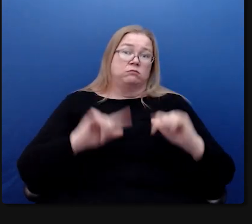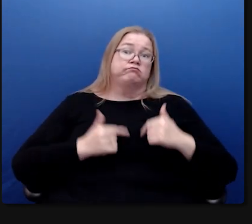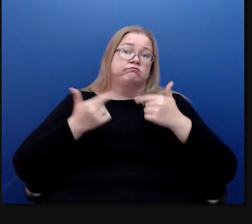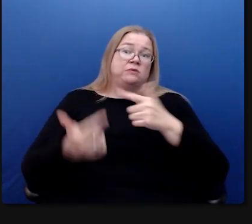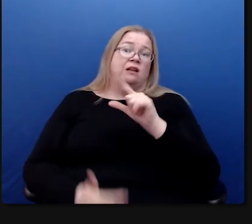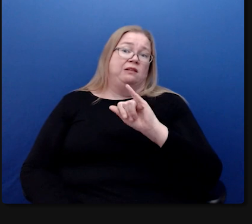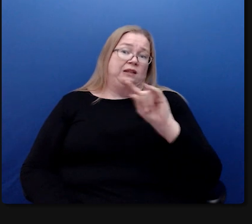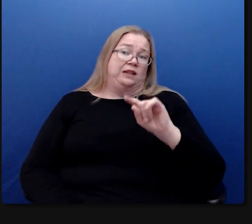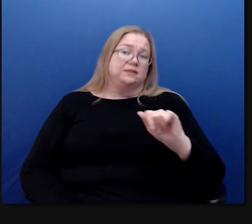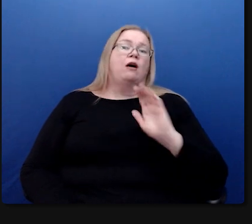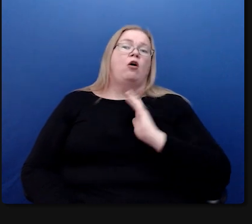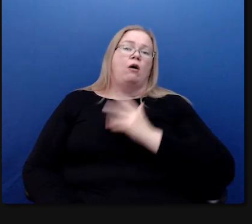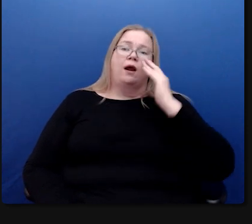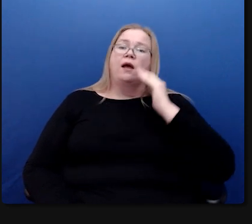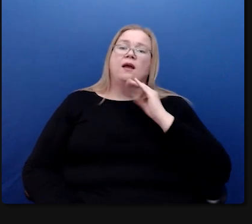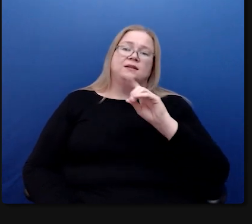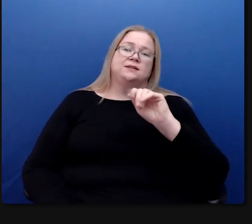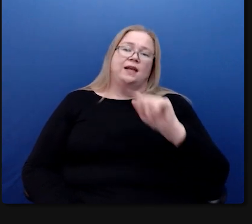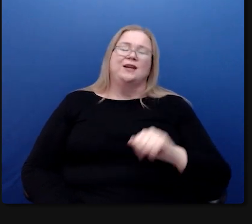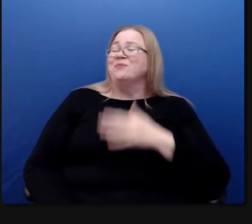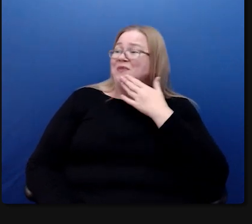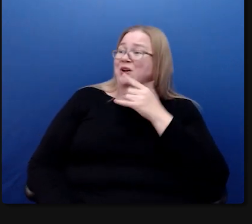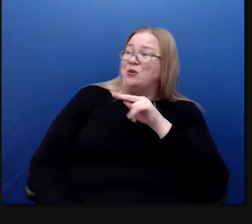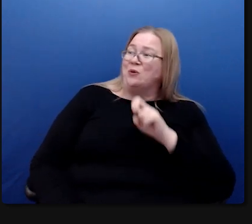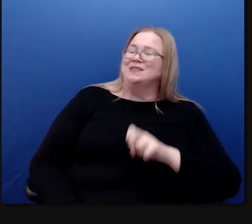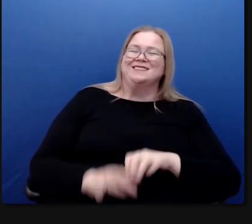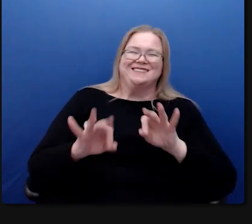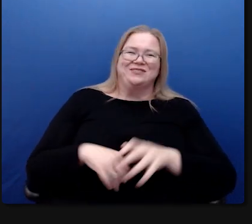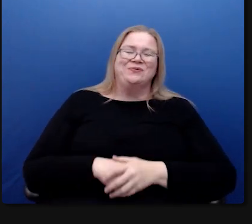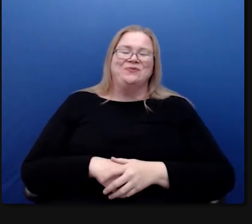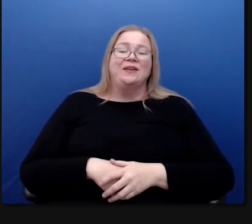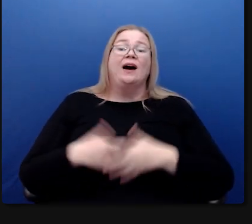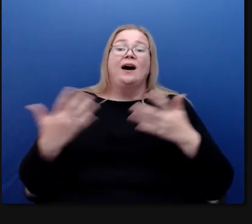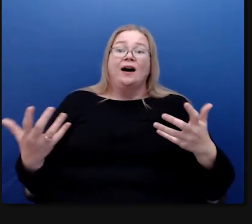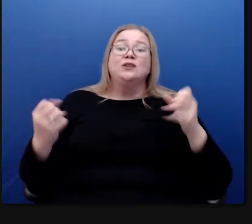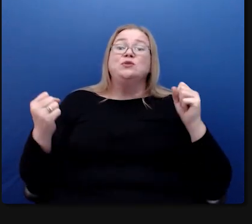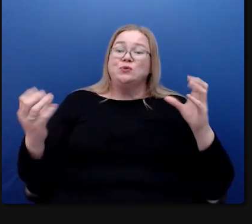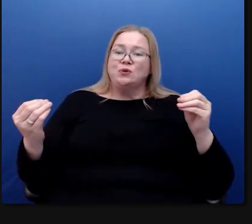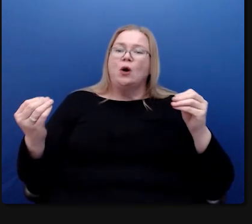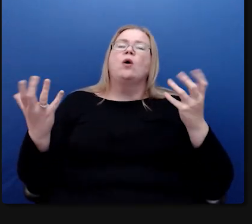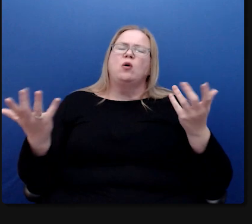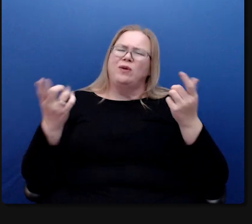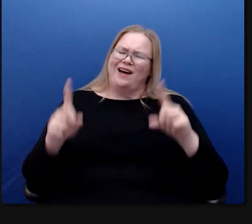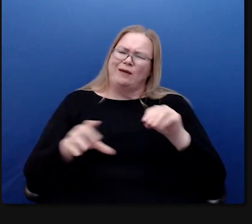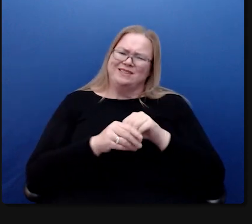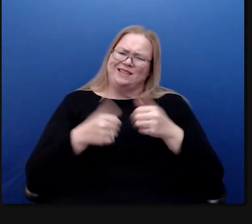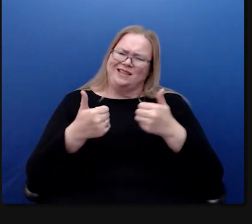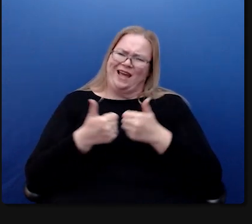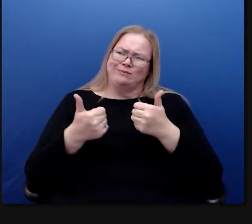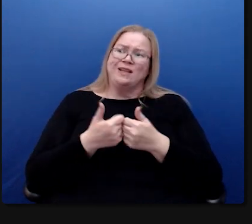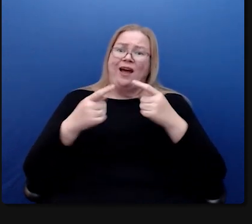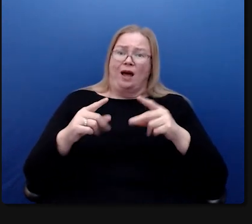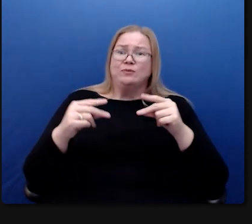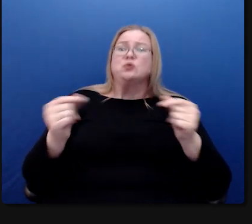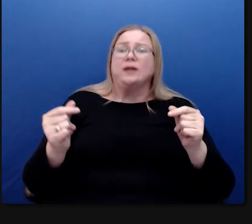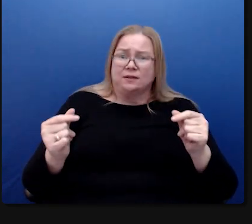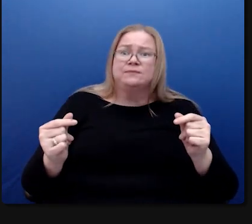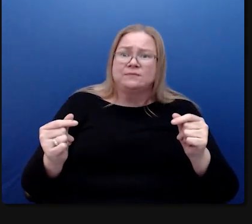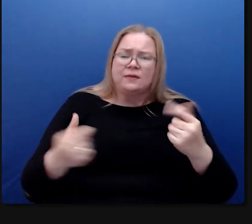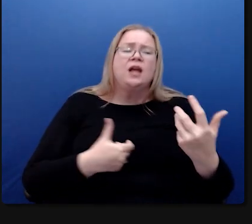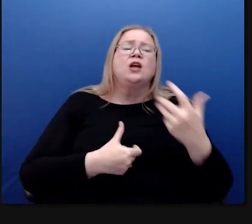I always get pretty surprised by the numbers. It never ceases to amaze me, Lawrence. Another question that is very